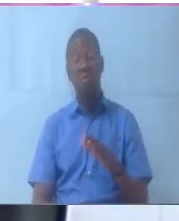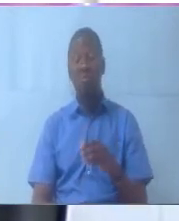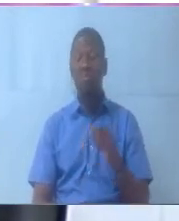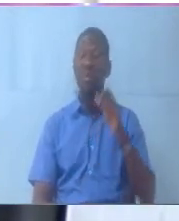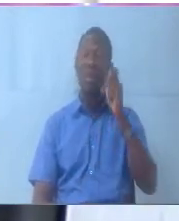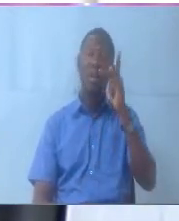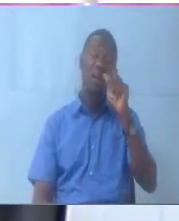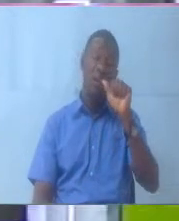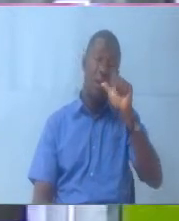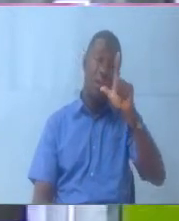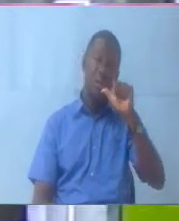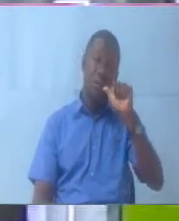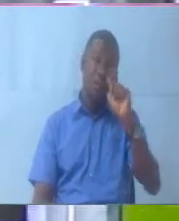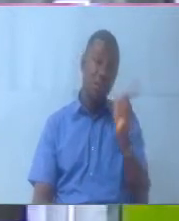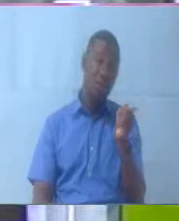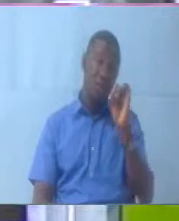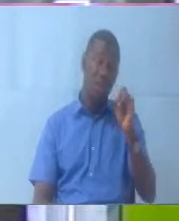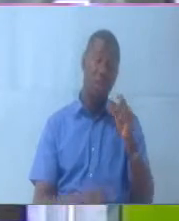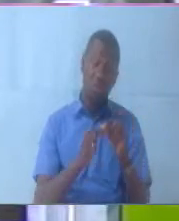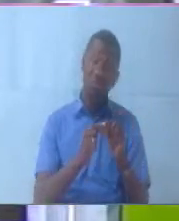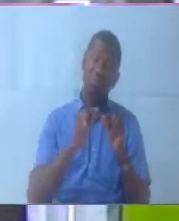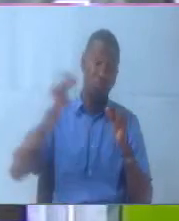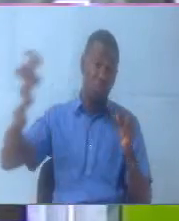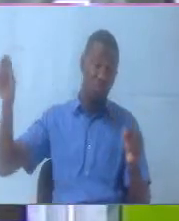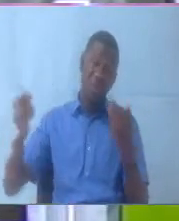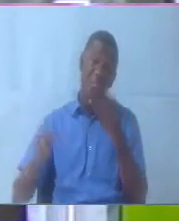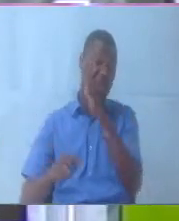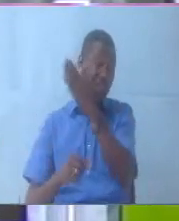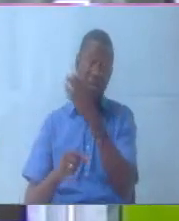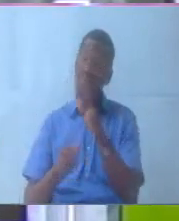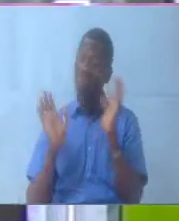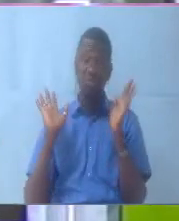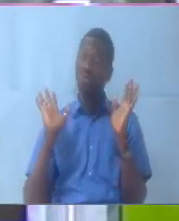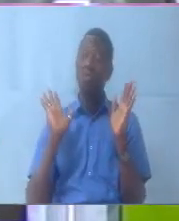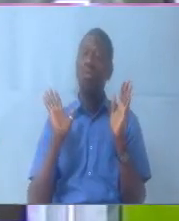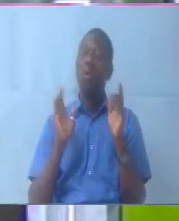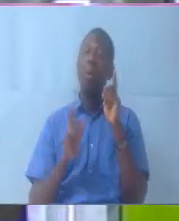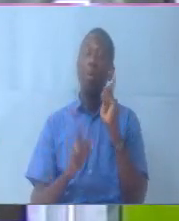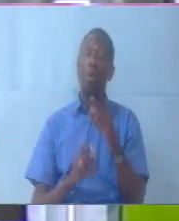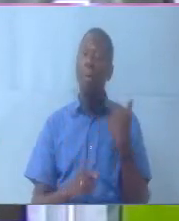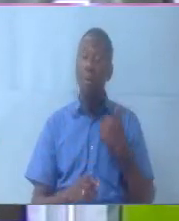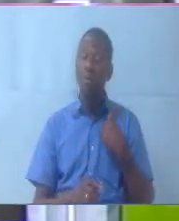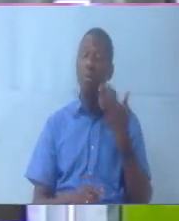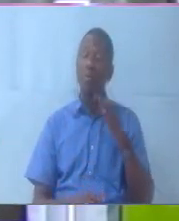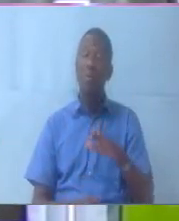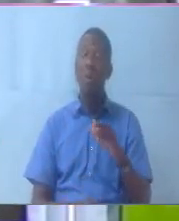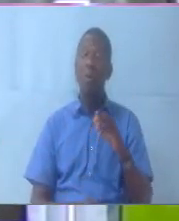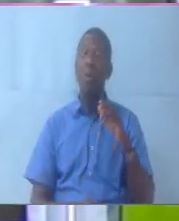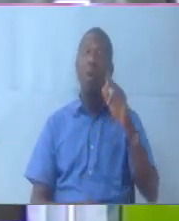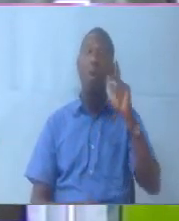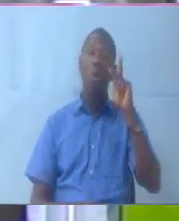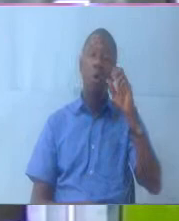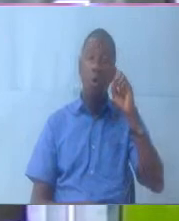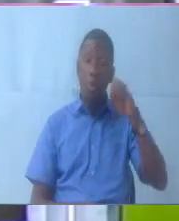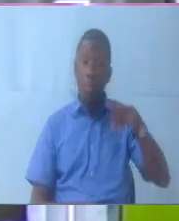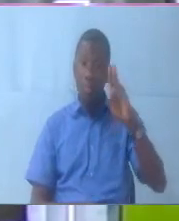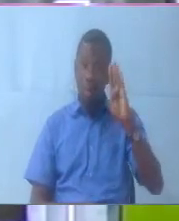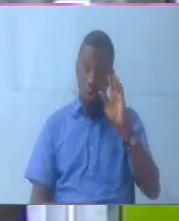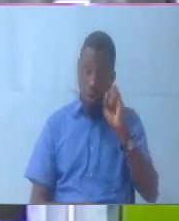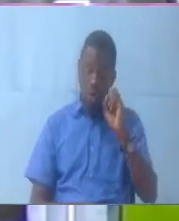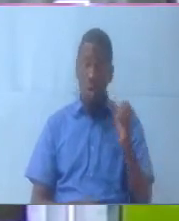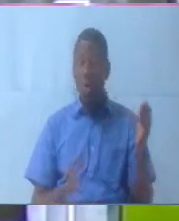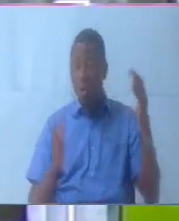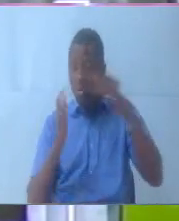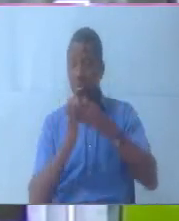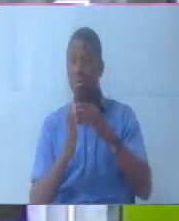lundola. Was that caveat built into the pronouncement in the statement? That